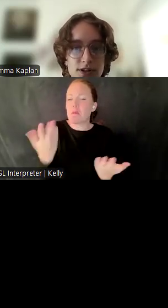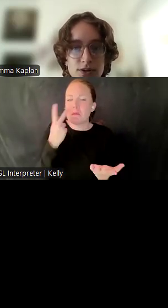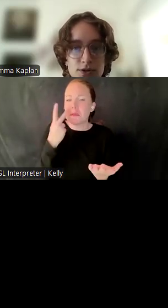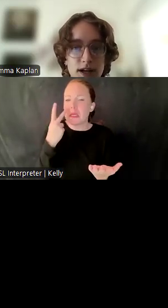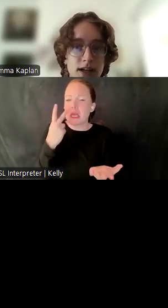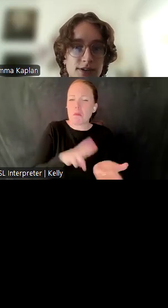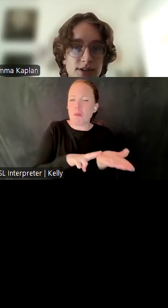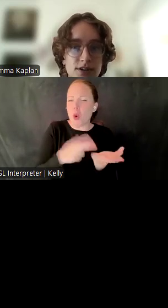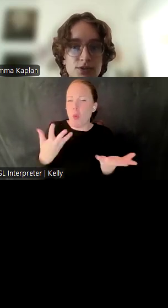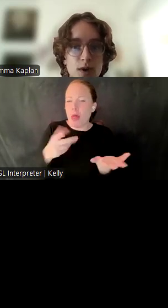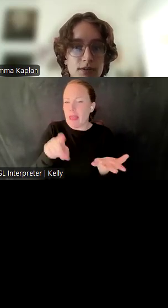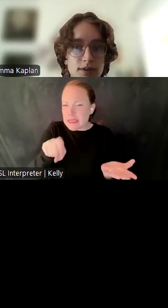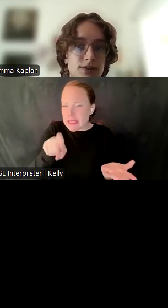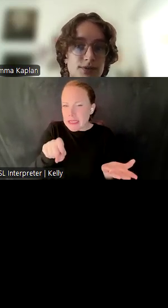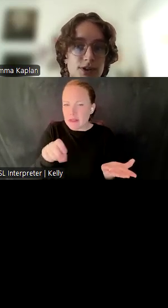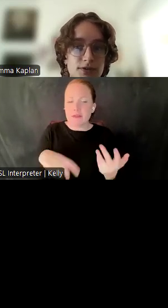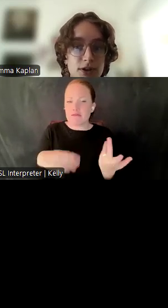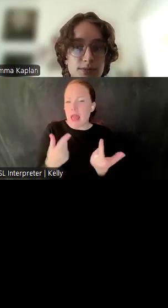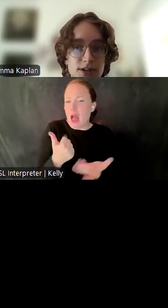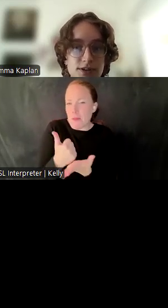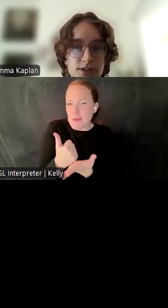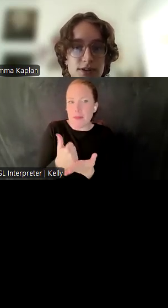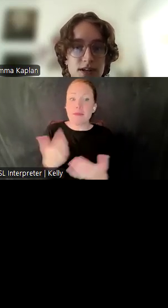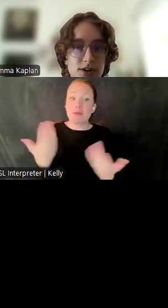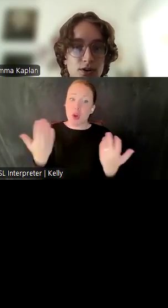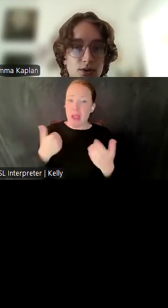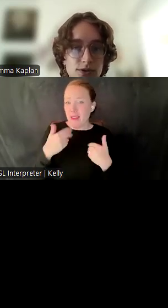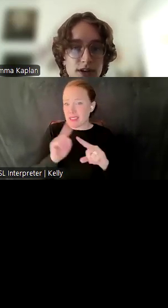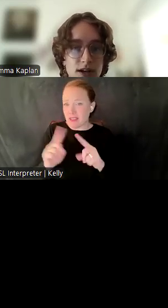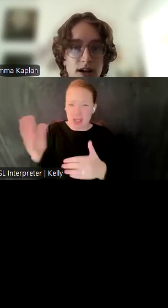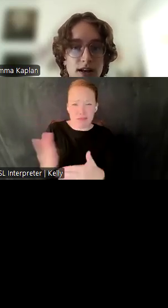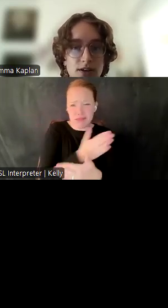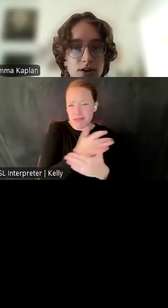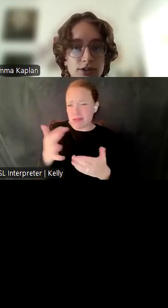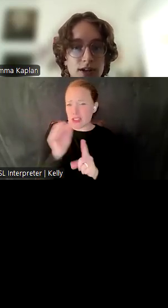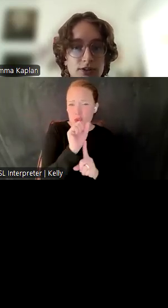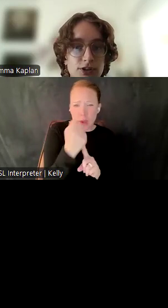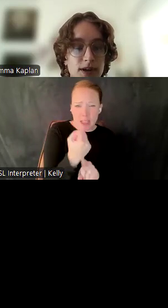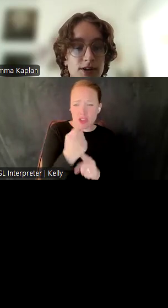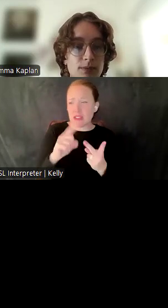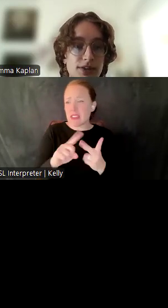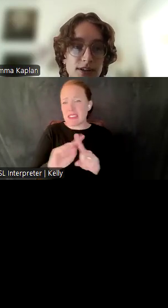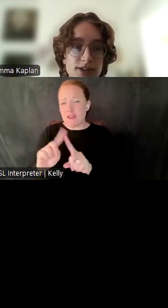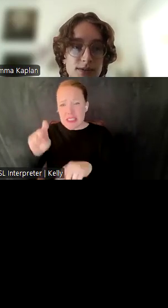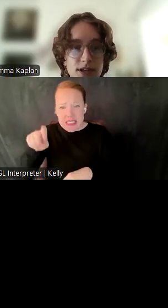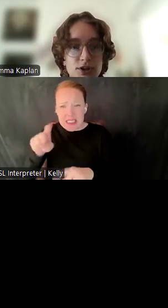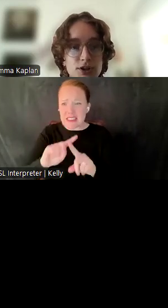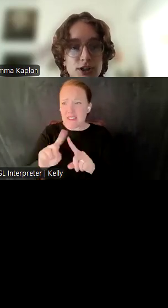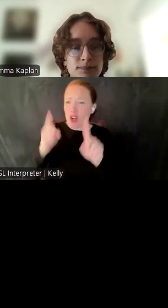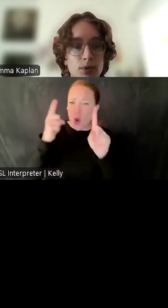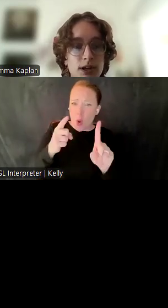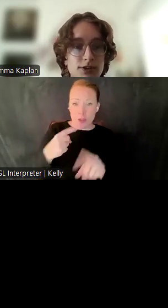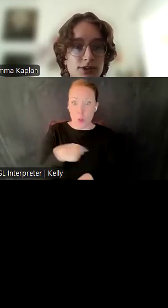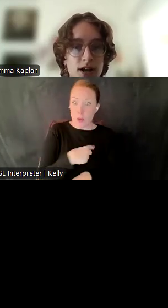So this includes recognizing that there's a wide range of circumstances, needs, and goals, and acknowledging that just because we might think that something